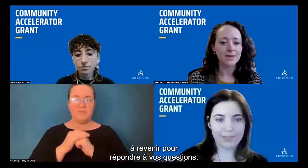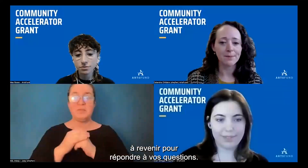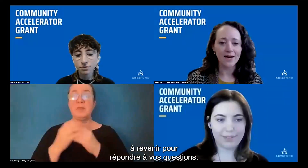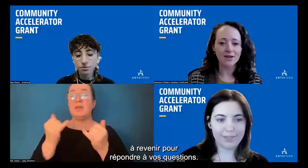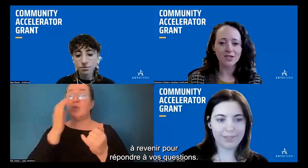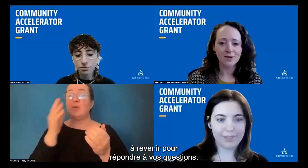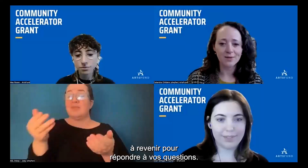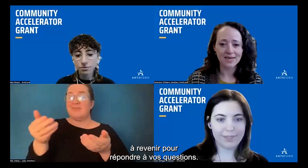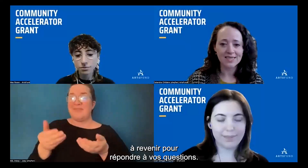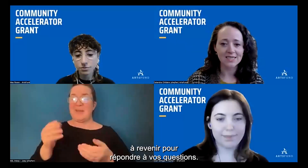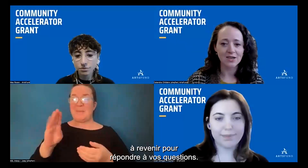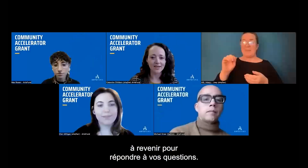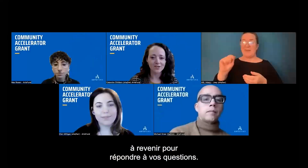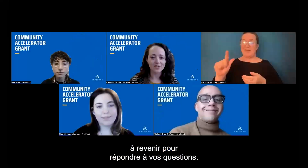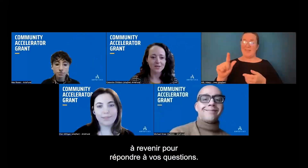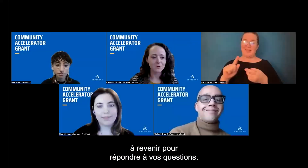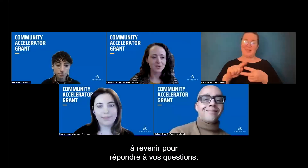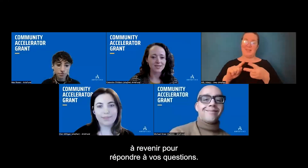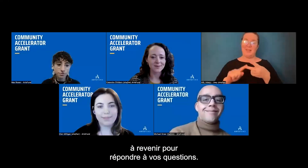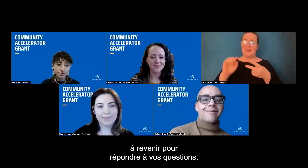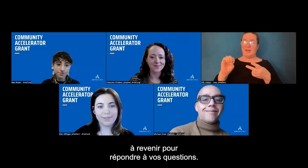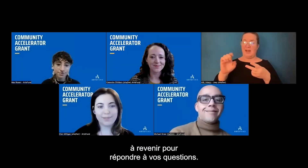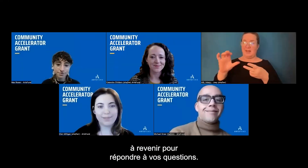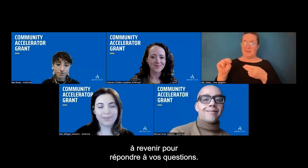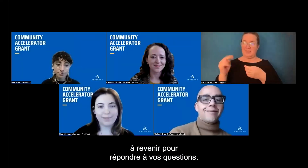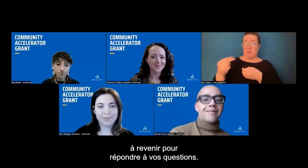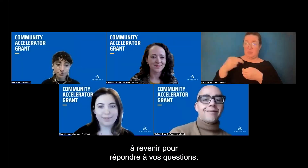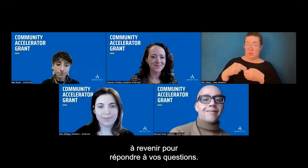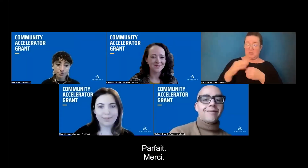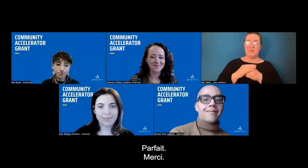to be back on screen with us to start answering some of these questions.